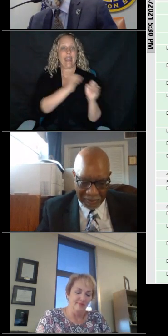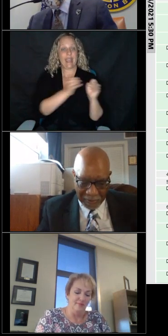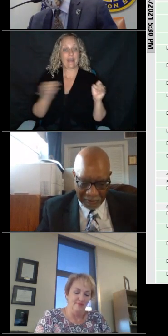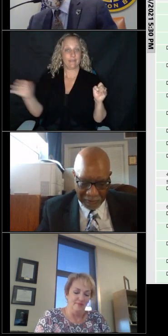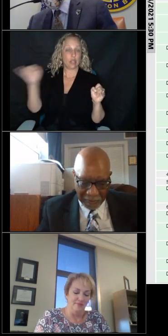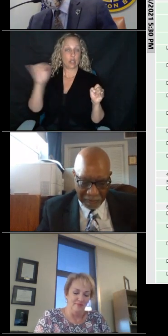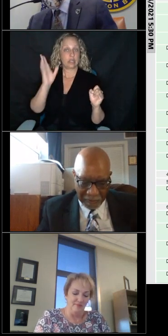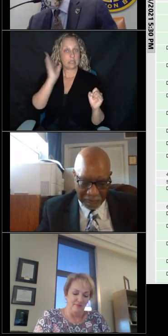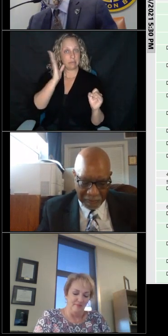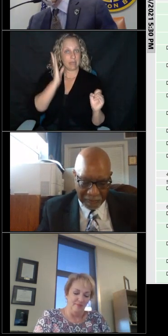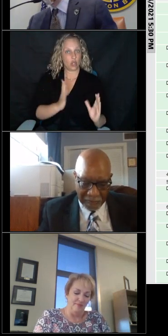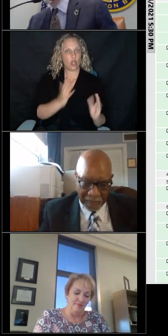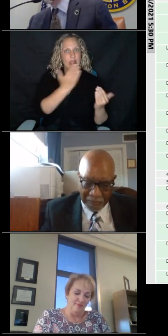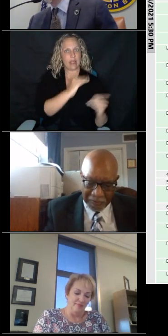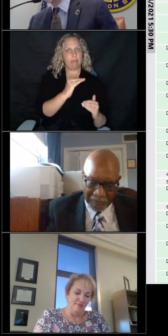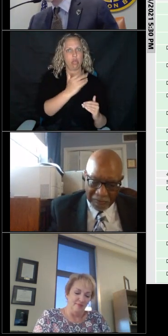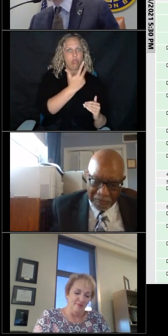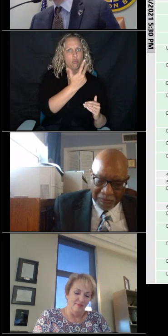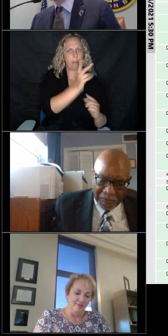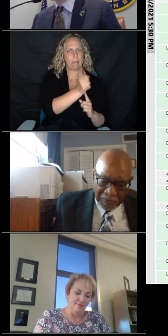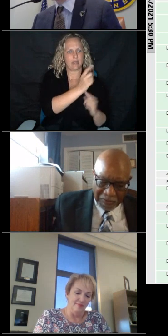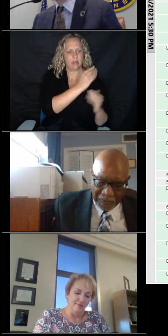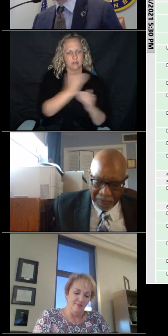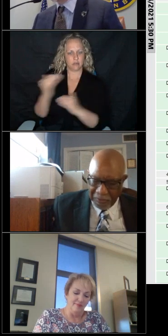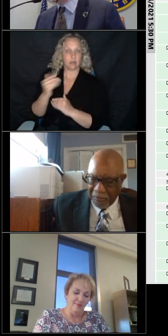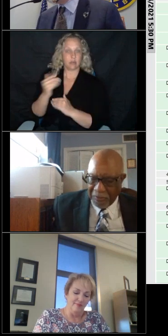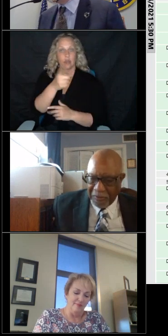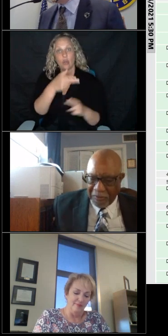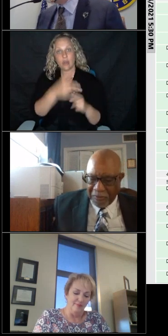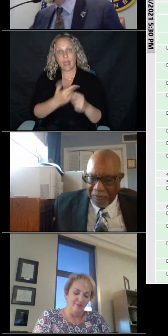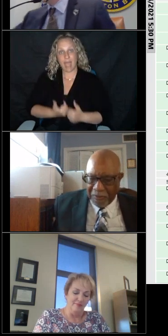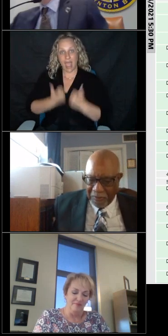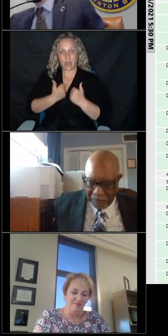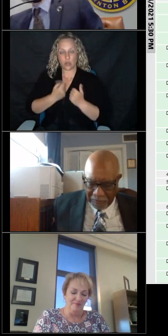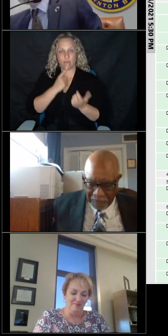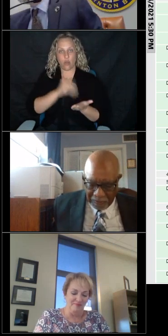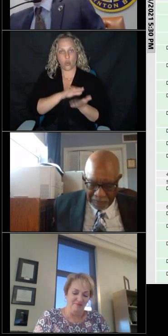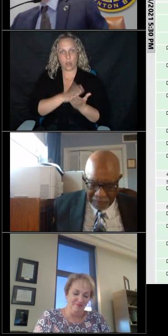3-minute presentations. Please state your name and address for the record before you begin.